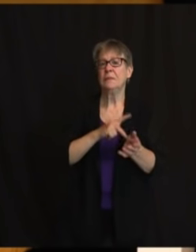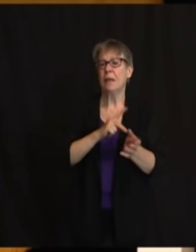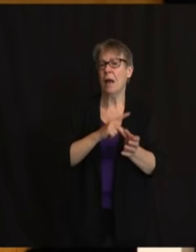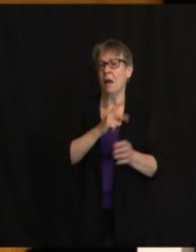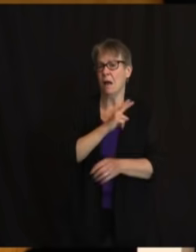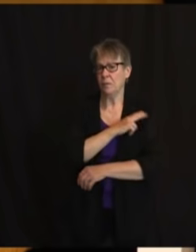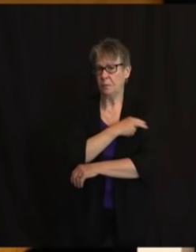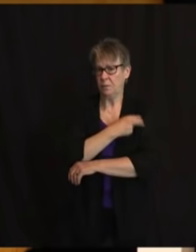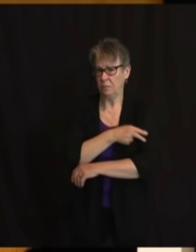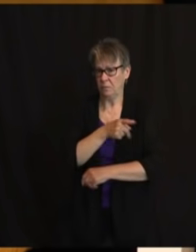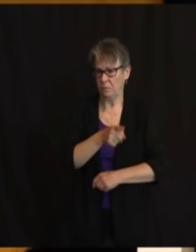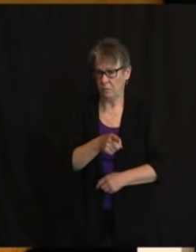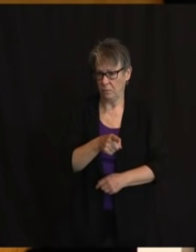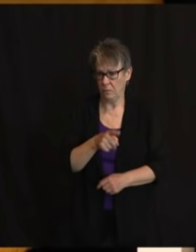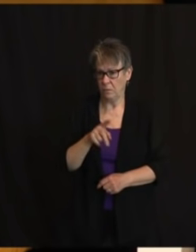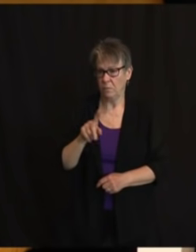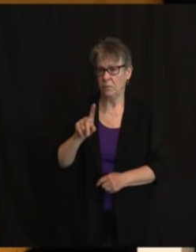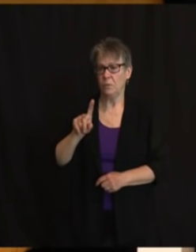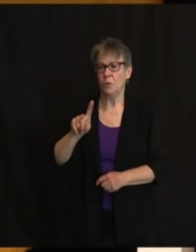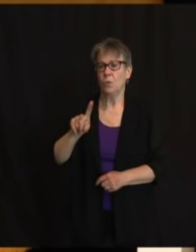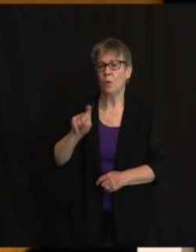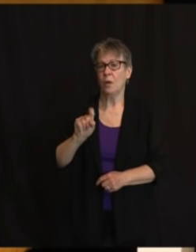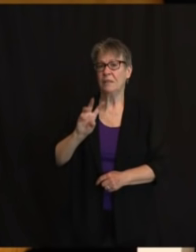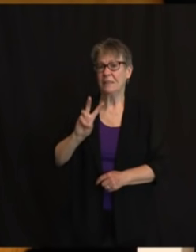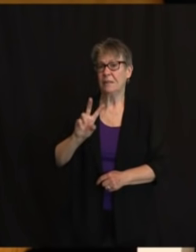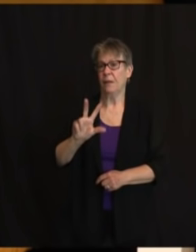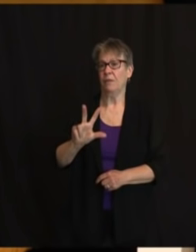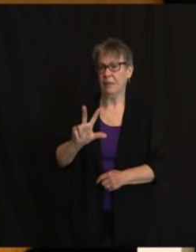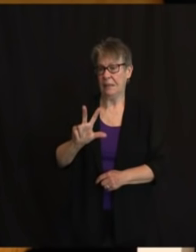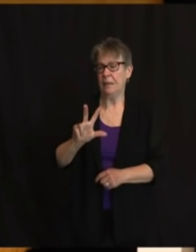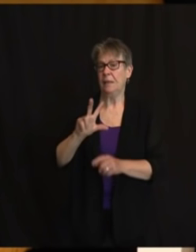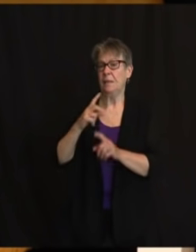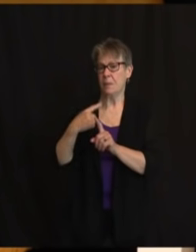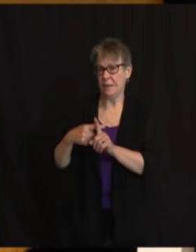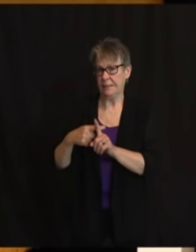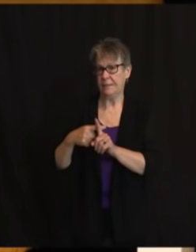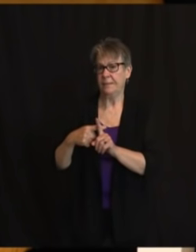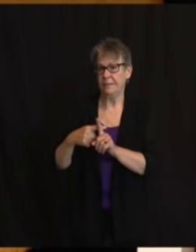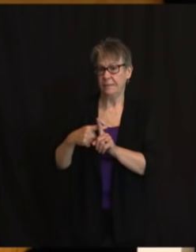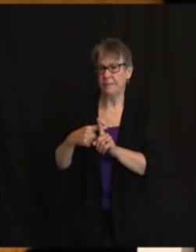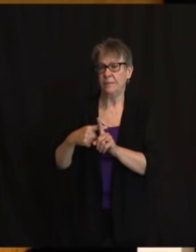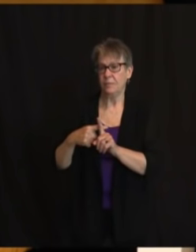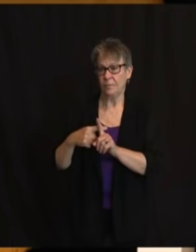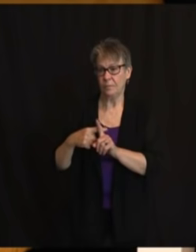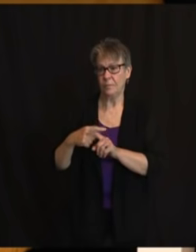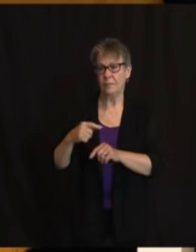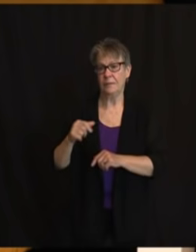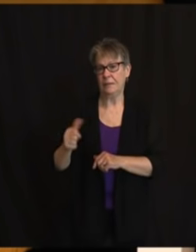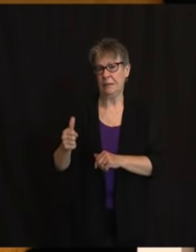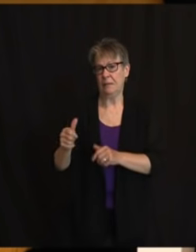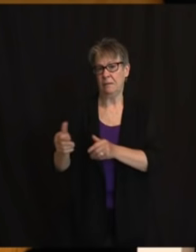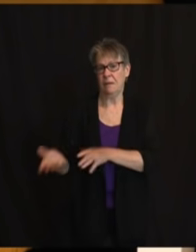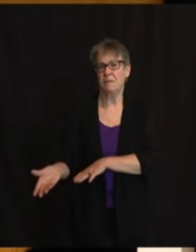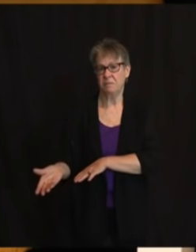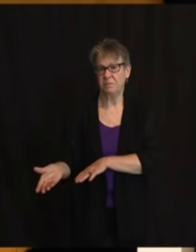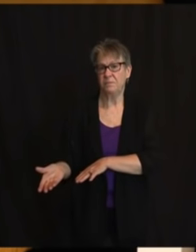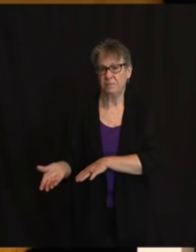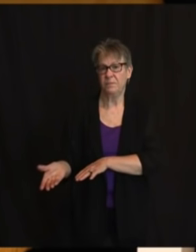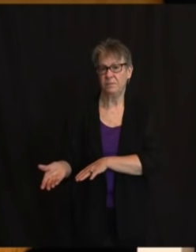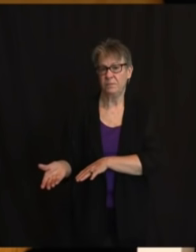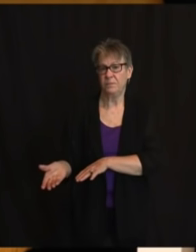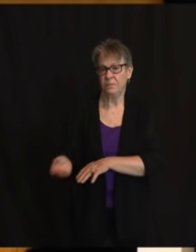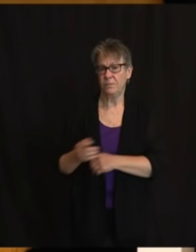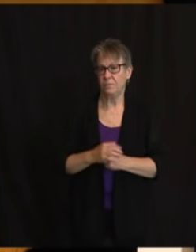1,250, 163 patients have tested positive, and there have been 10 deaths. That is similar to